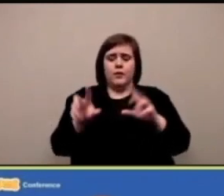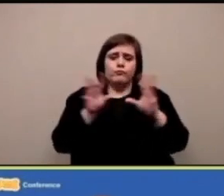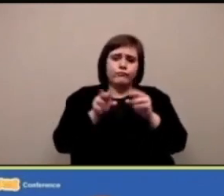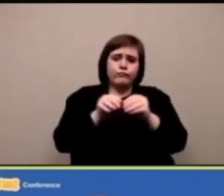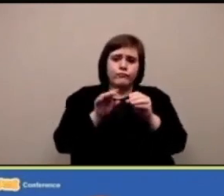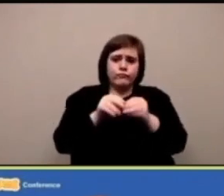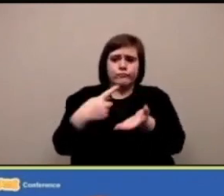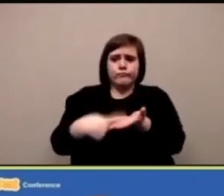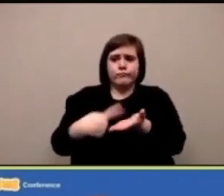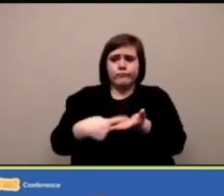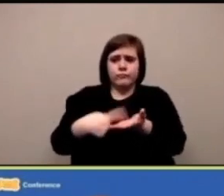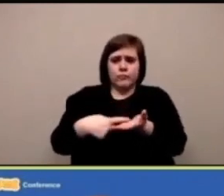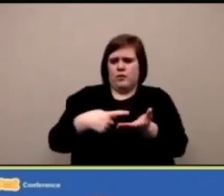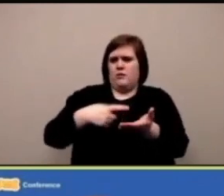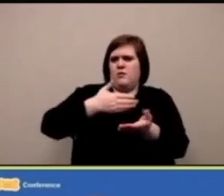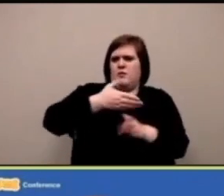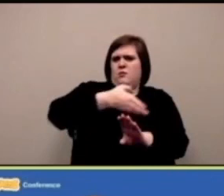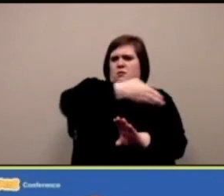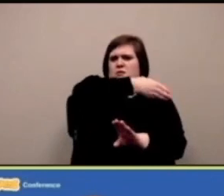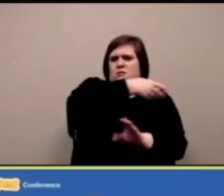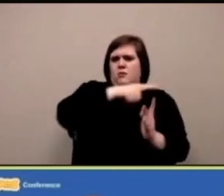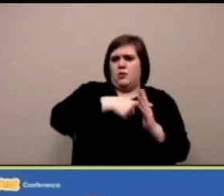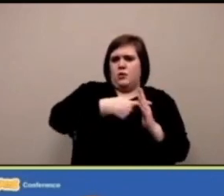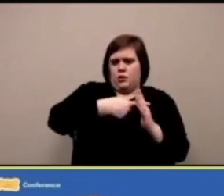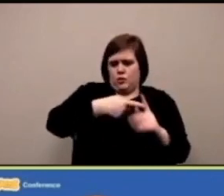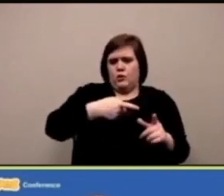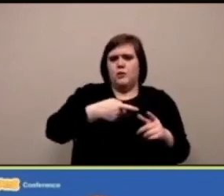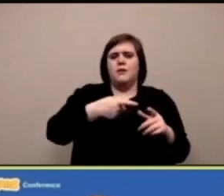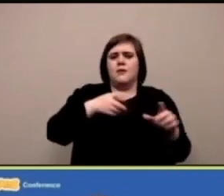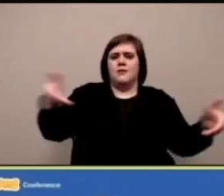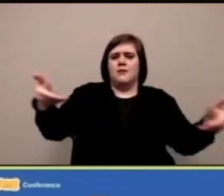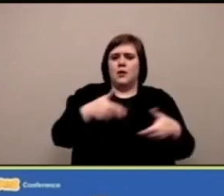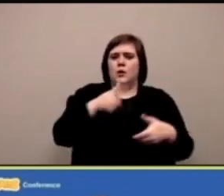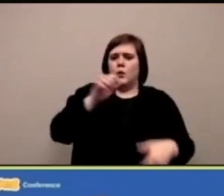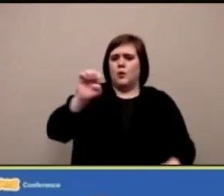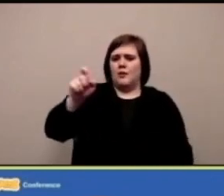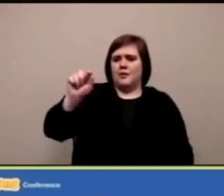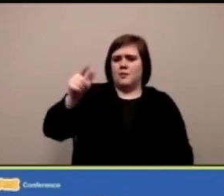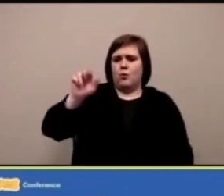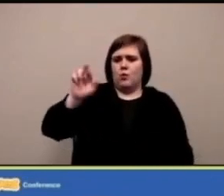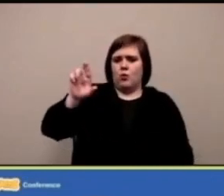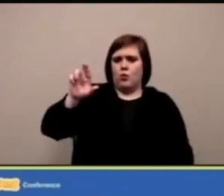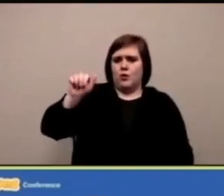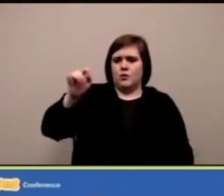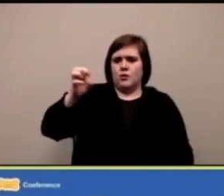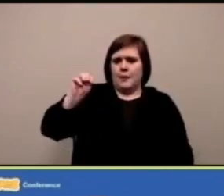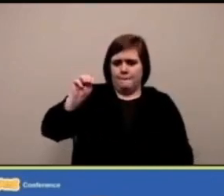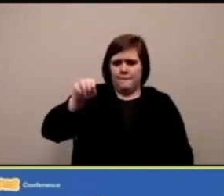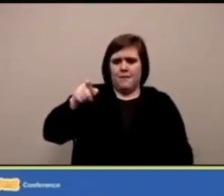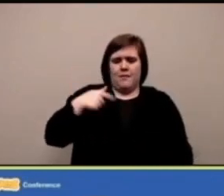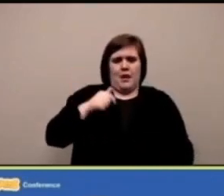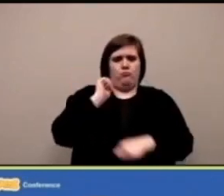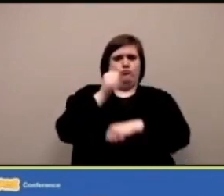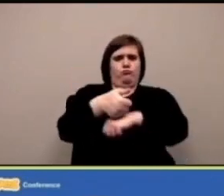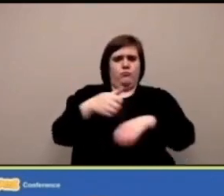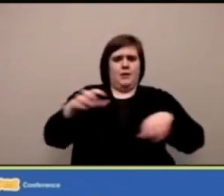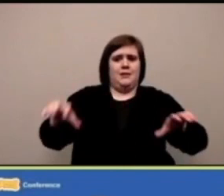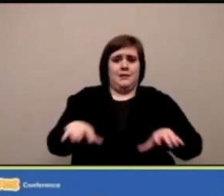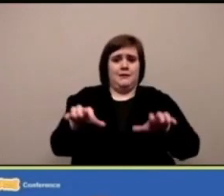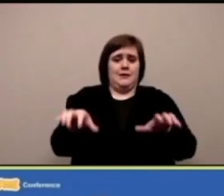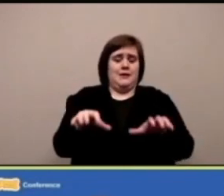earlier ones was presented by the Exploratorium. And so they had this activity where